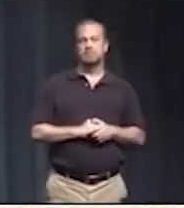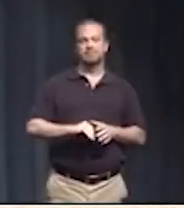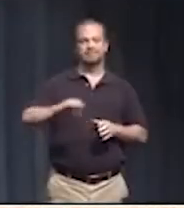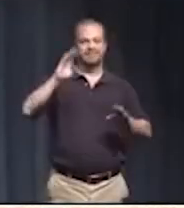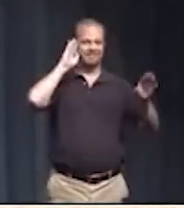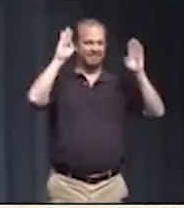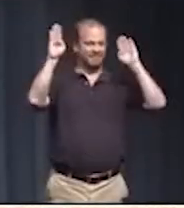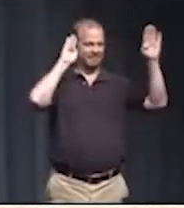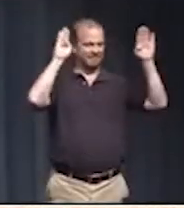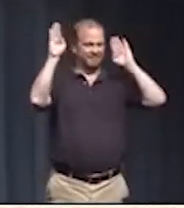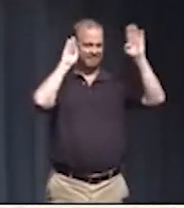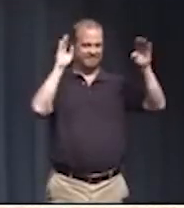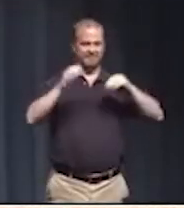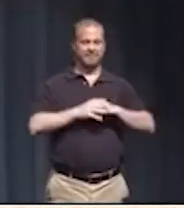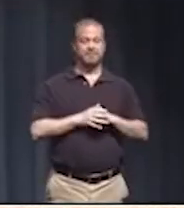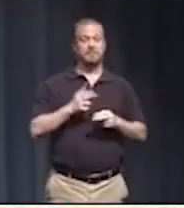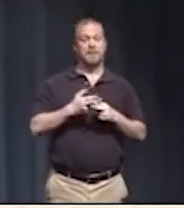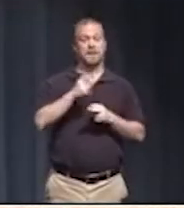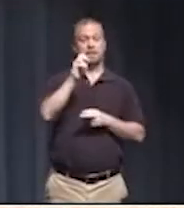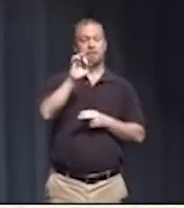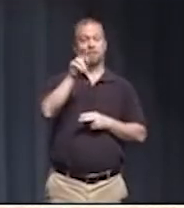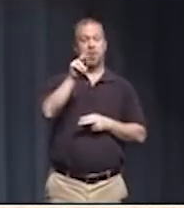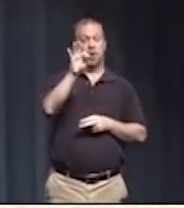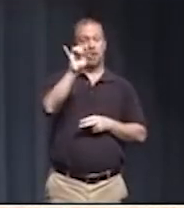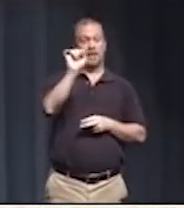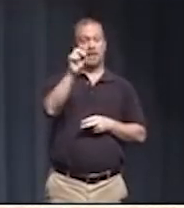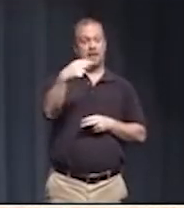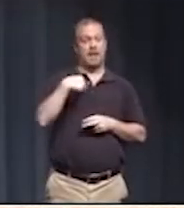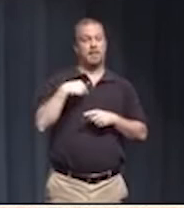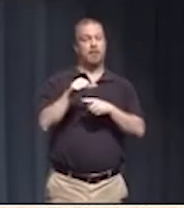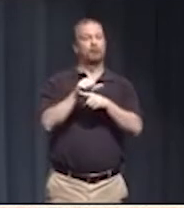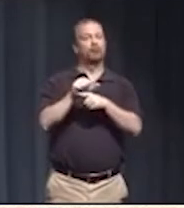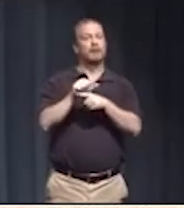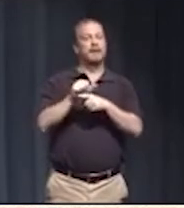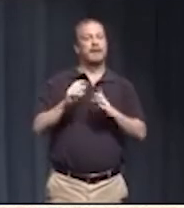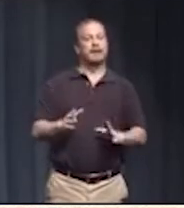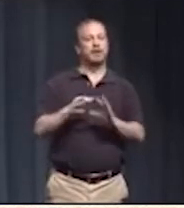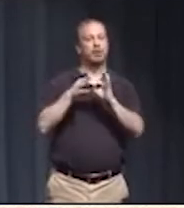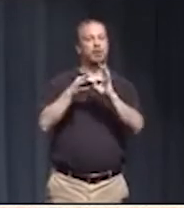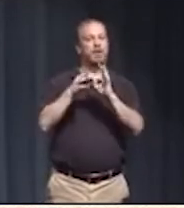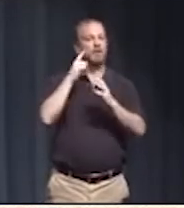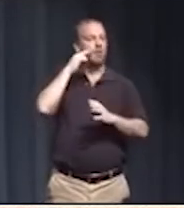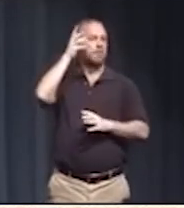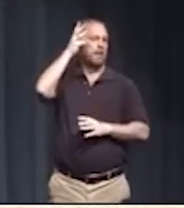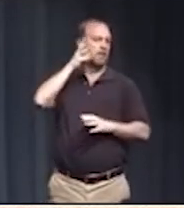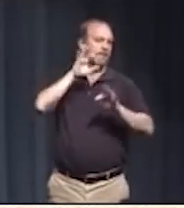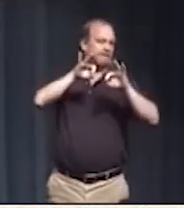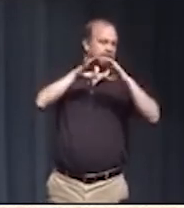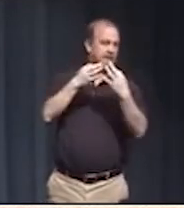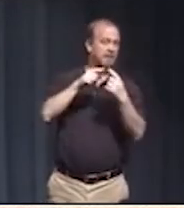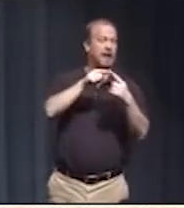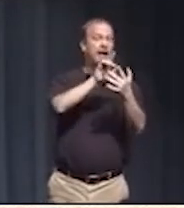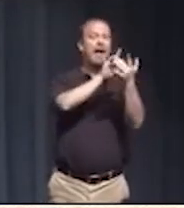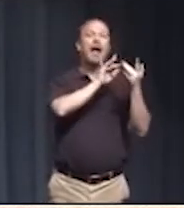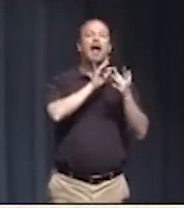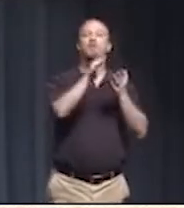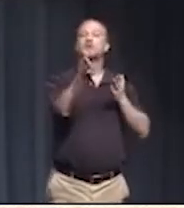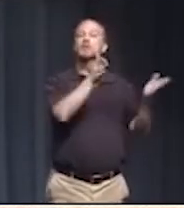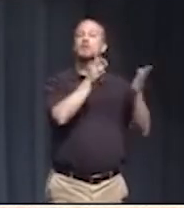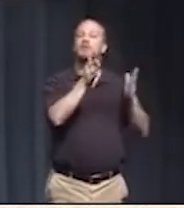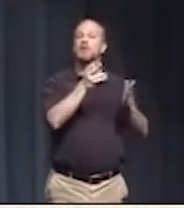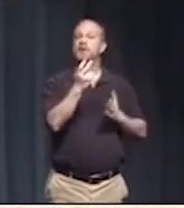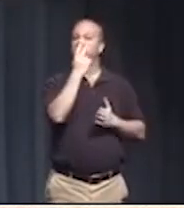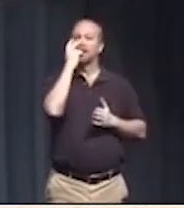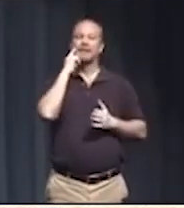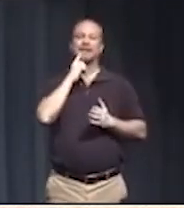Hi, everybody. My name is Mark Keith, and I'm the training coordinator for parents and families in the Outreach Services for the Blind